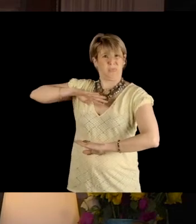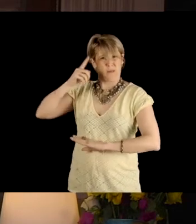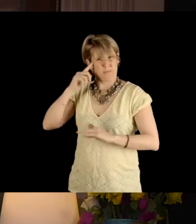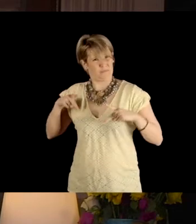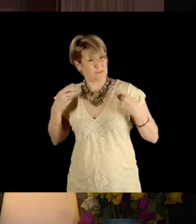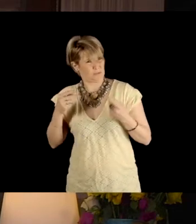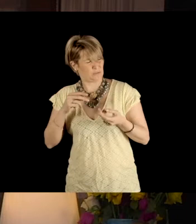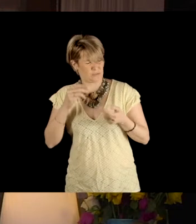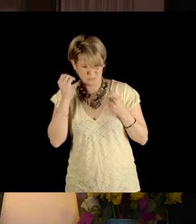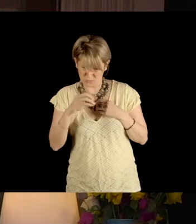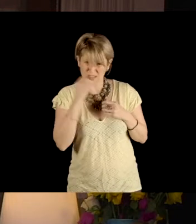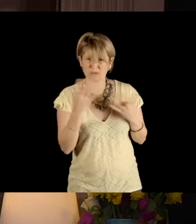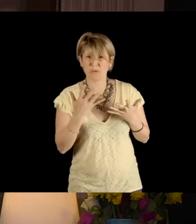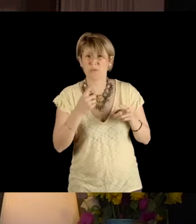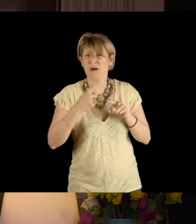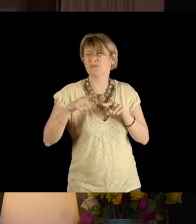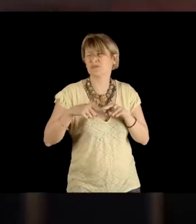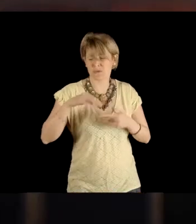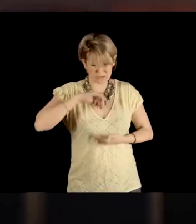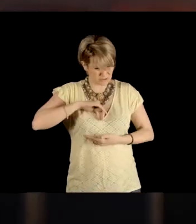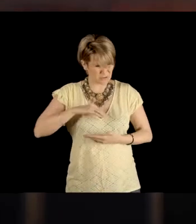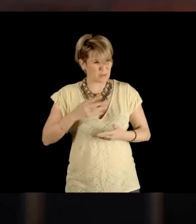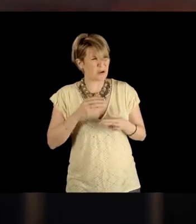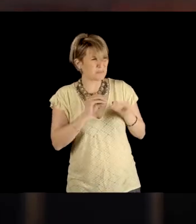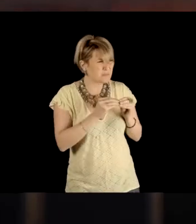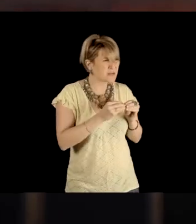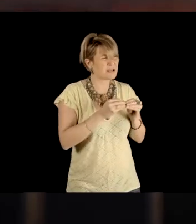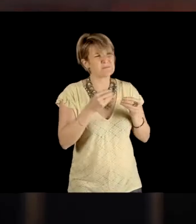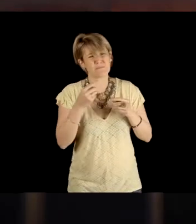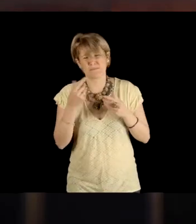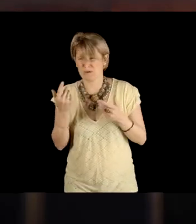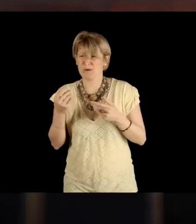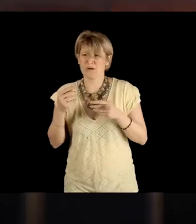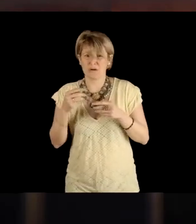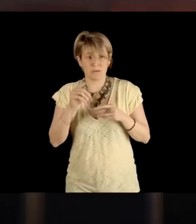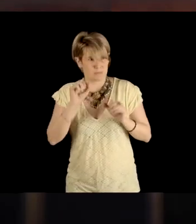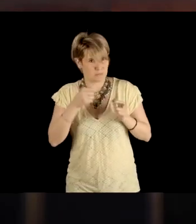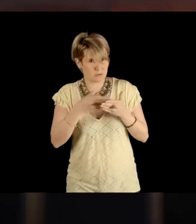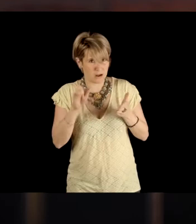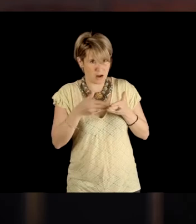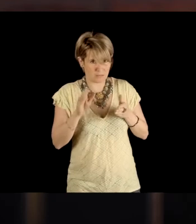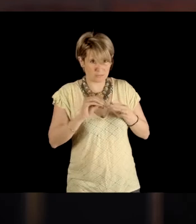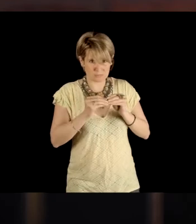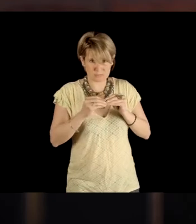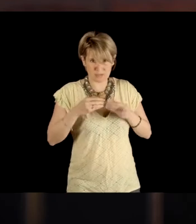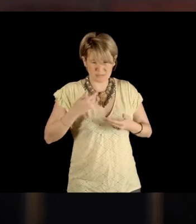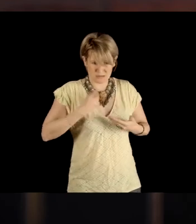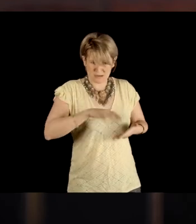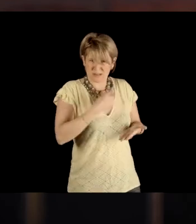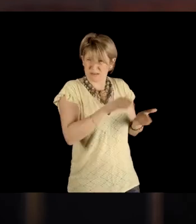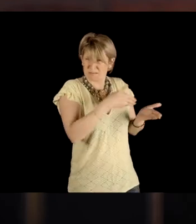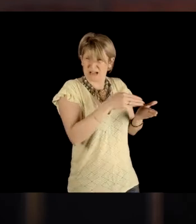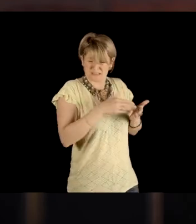about naturalness within our system. Now, what is the process? How do we do this